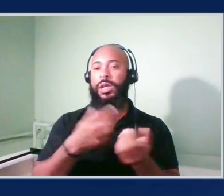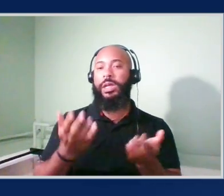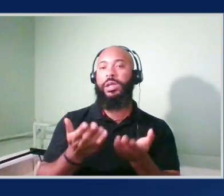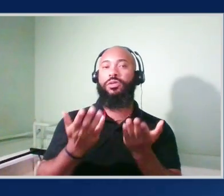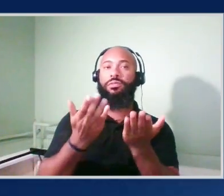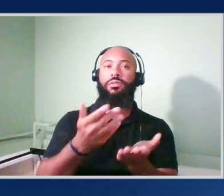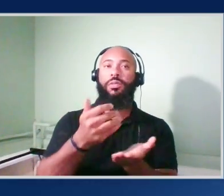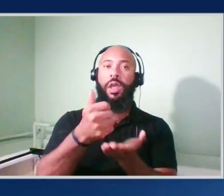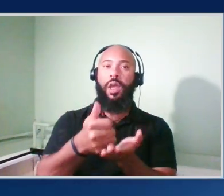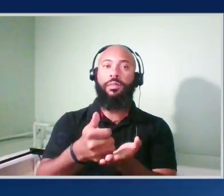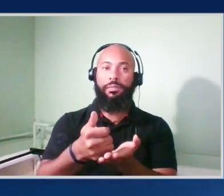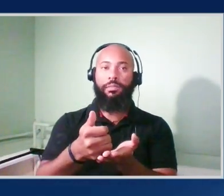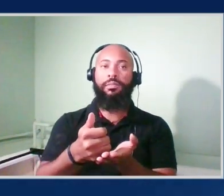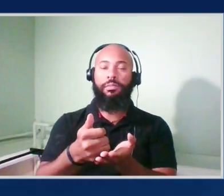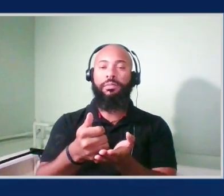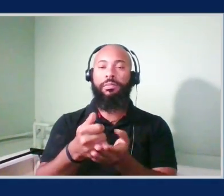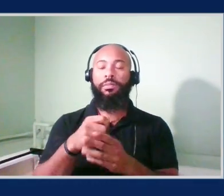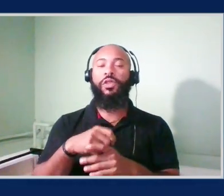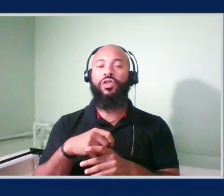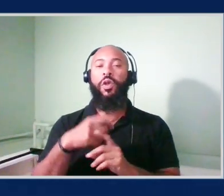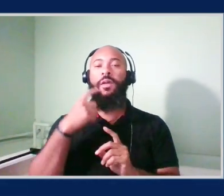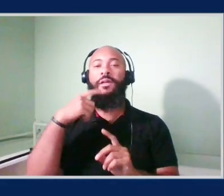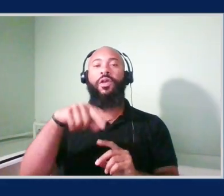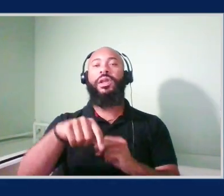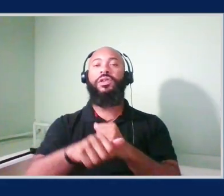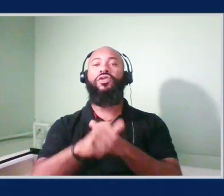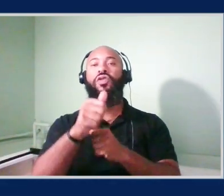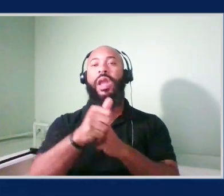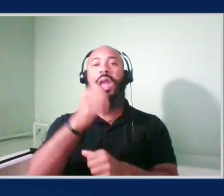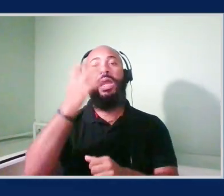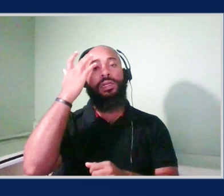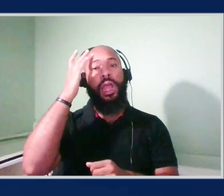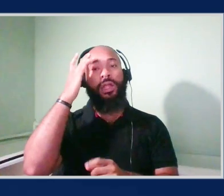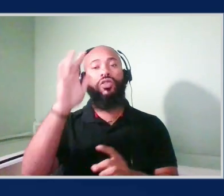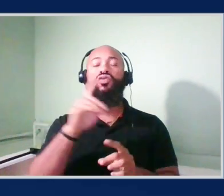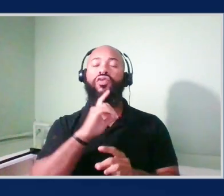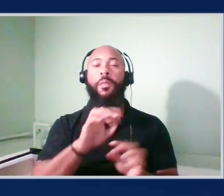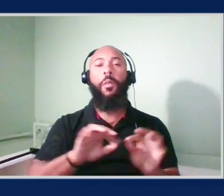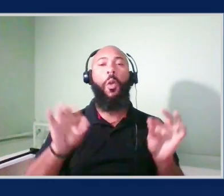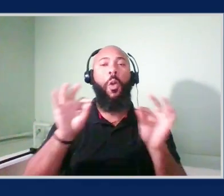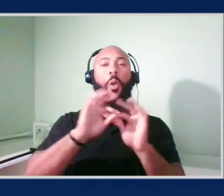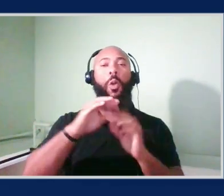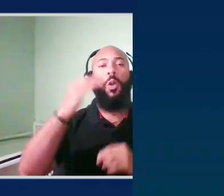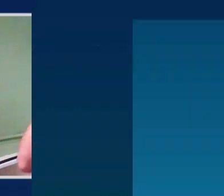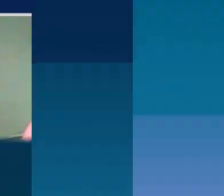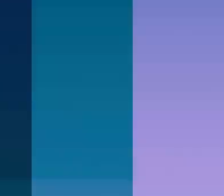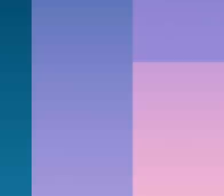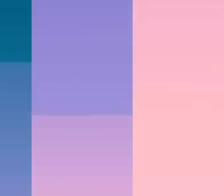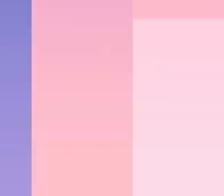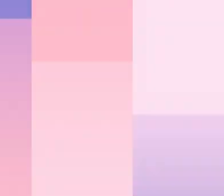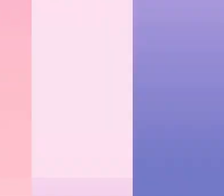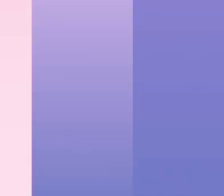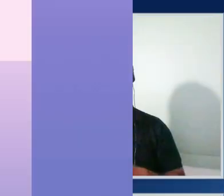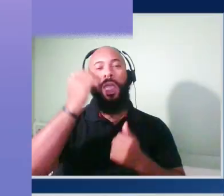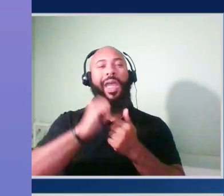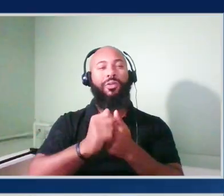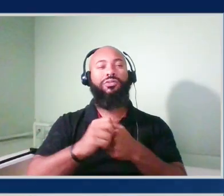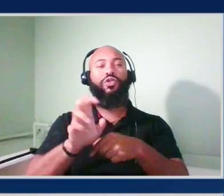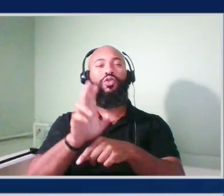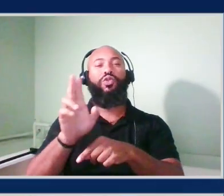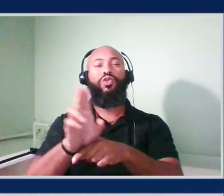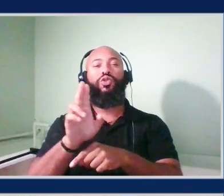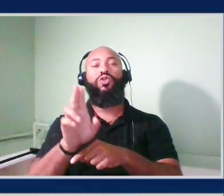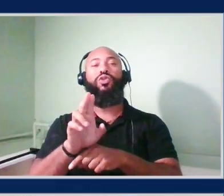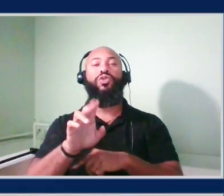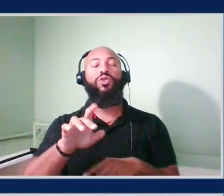But for this threat intelligence, it's important to know how to use it. And one